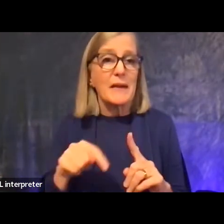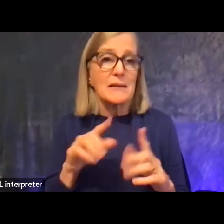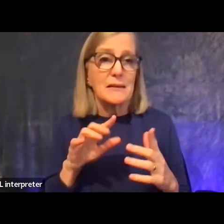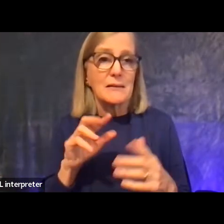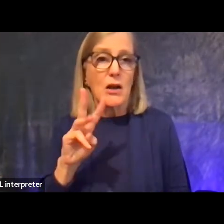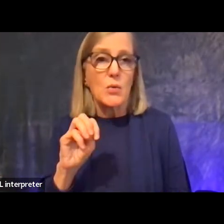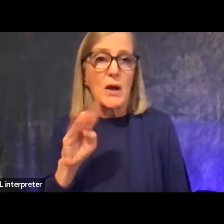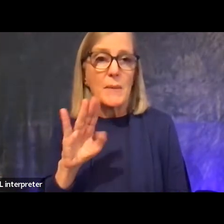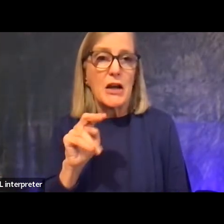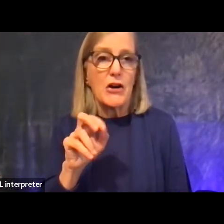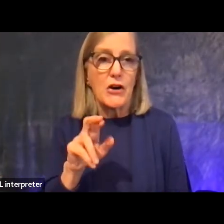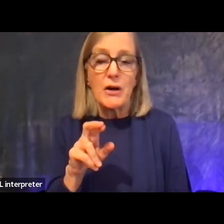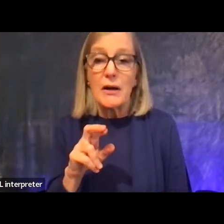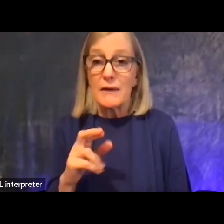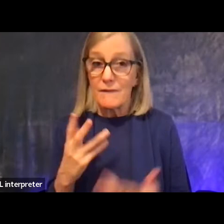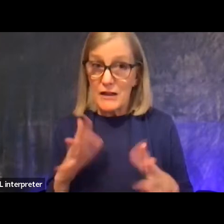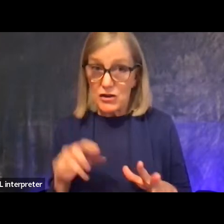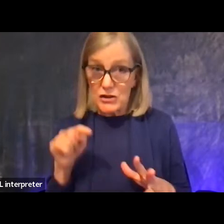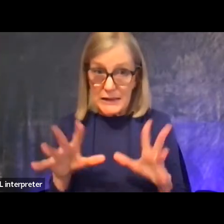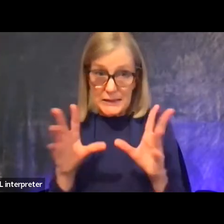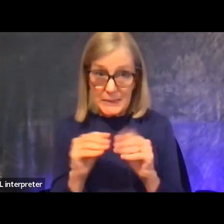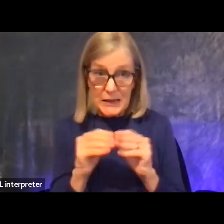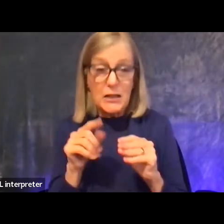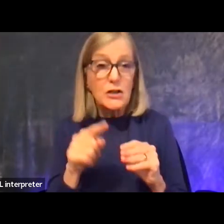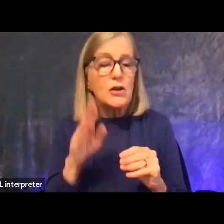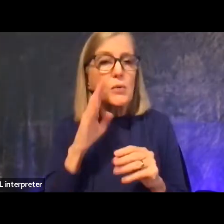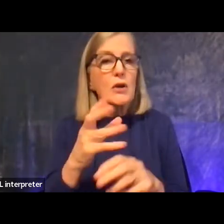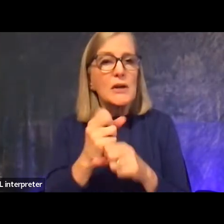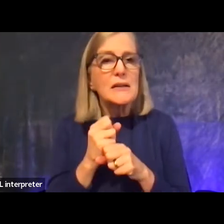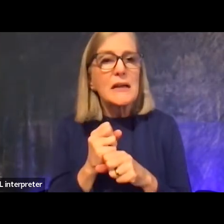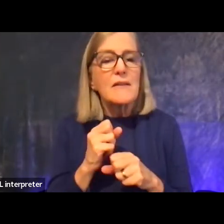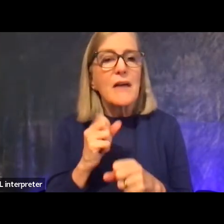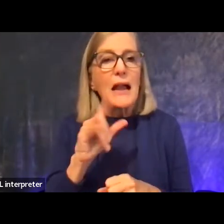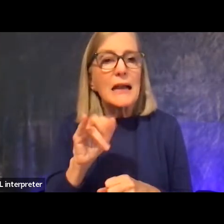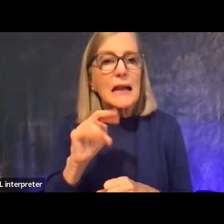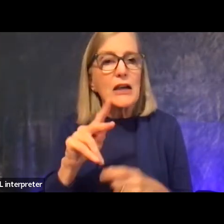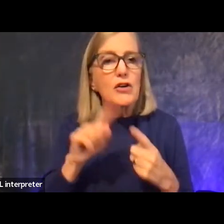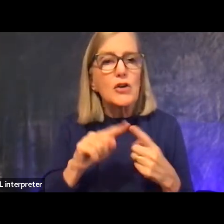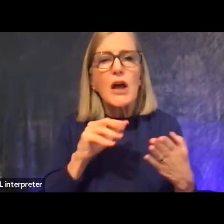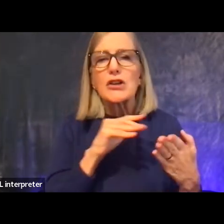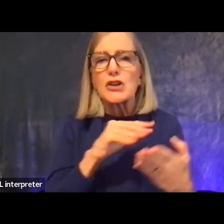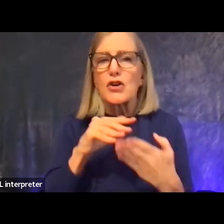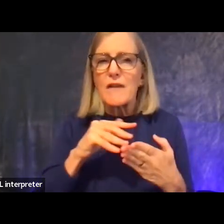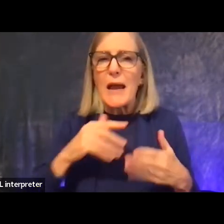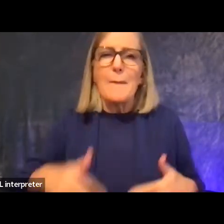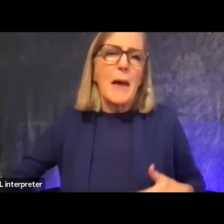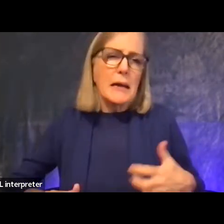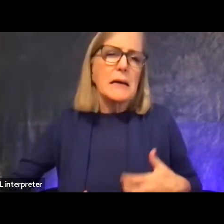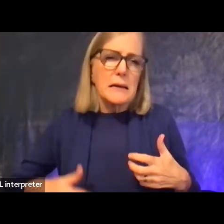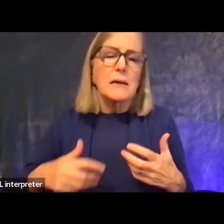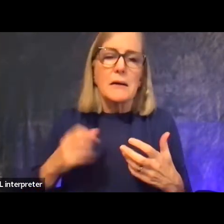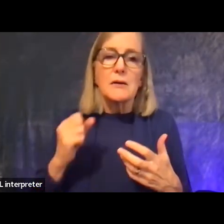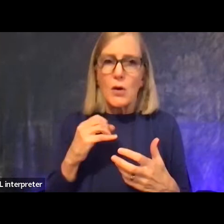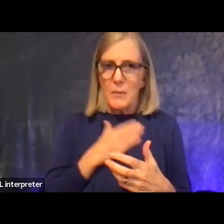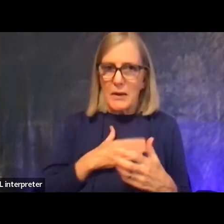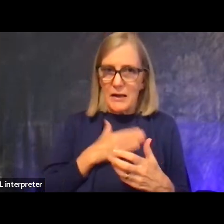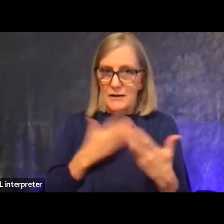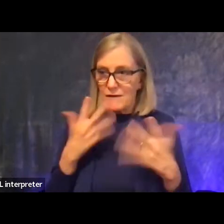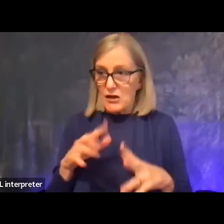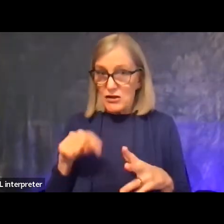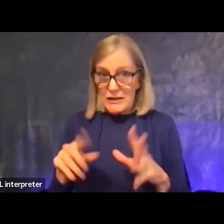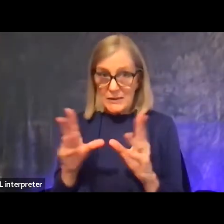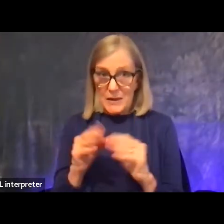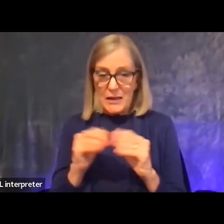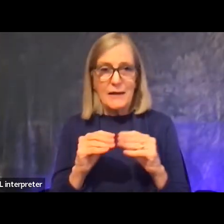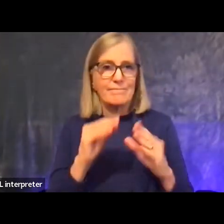At the end of this meeting, you will all receive a link to a SurveyMonkey. Please take the following minutes after this meeting to fill it out and give